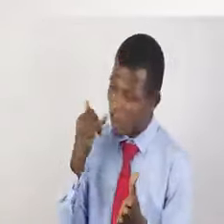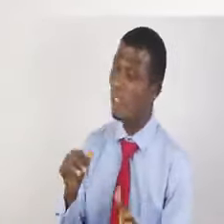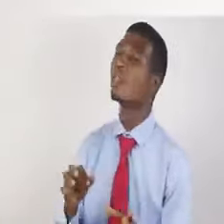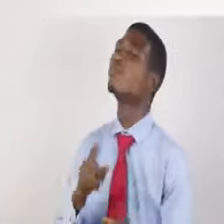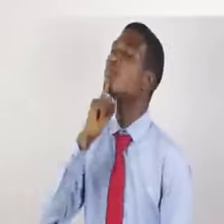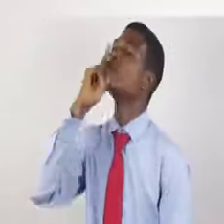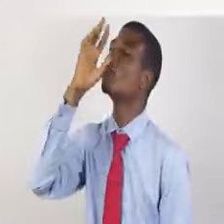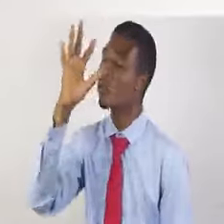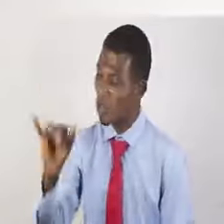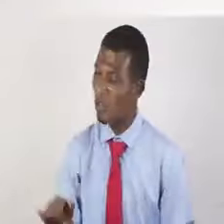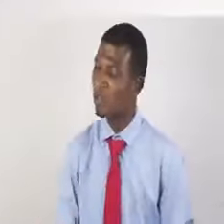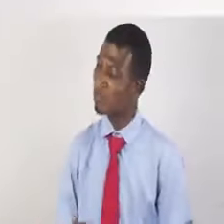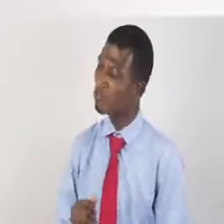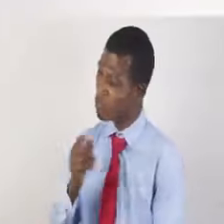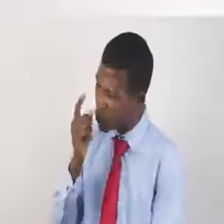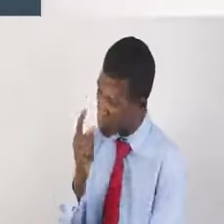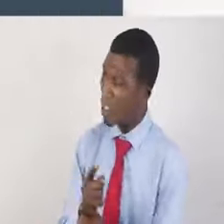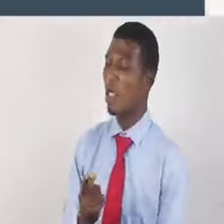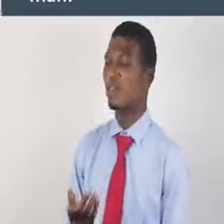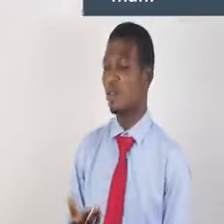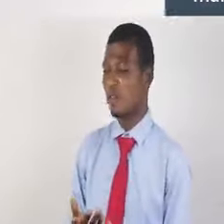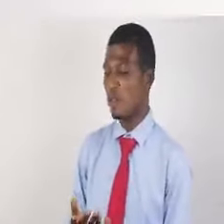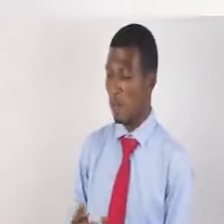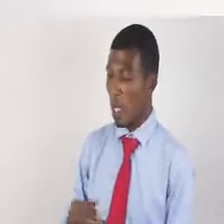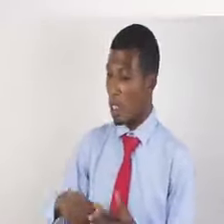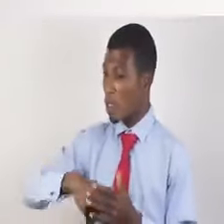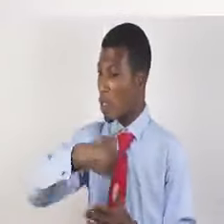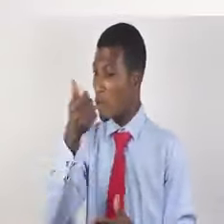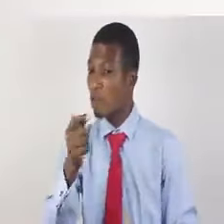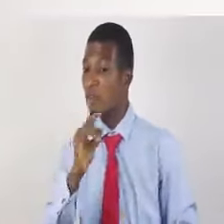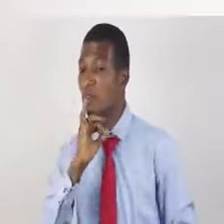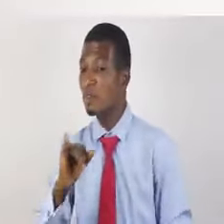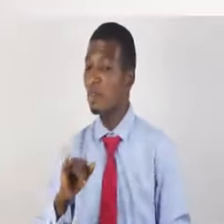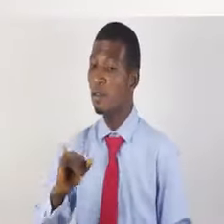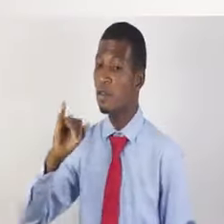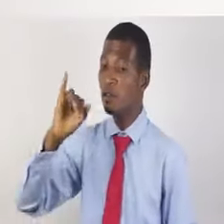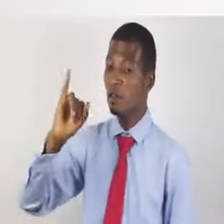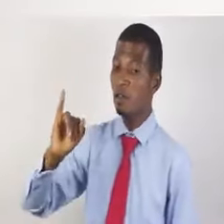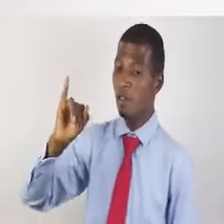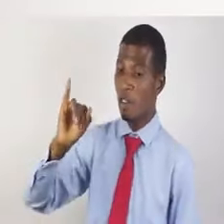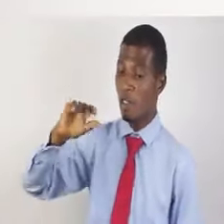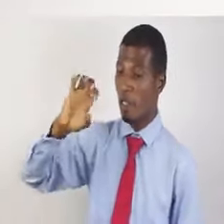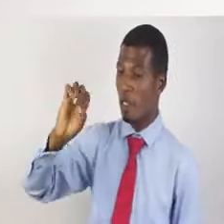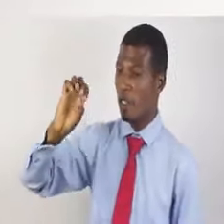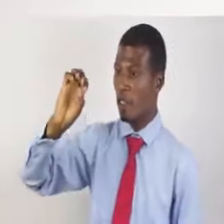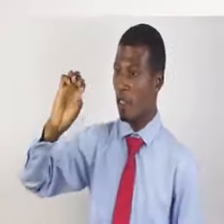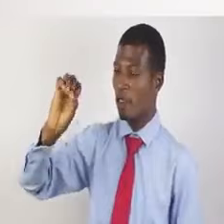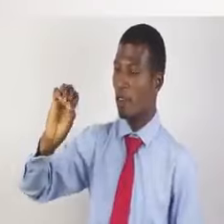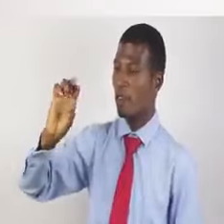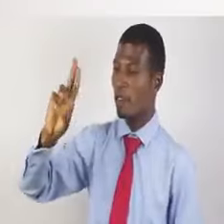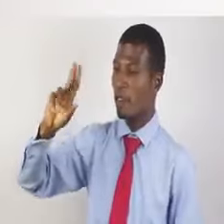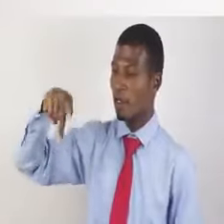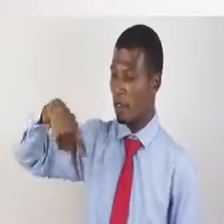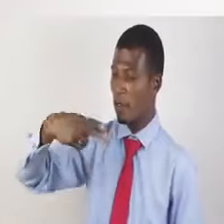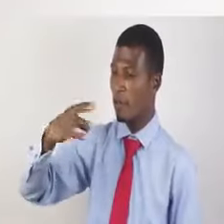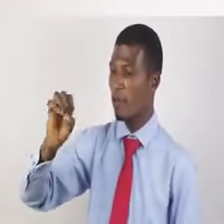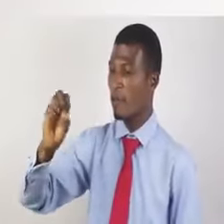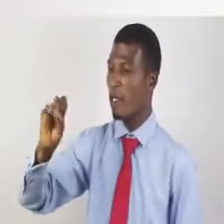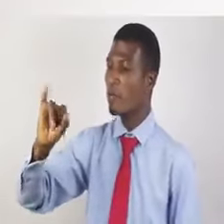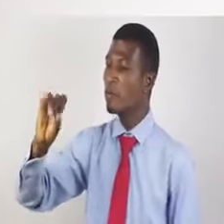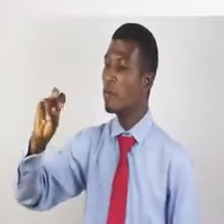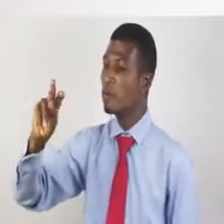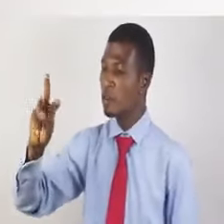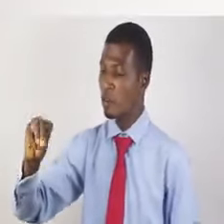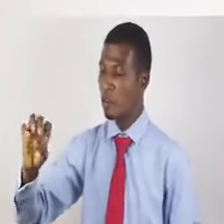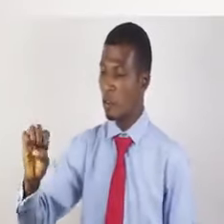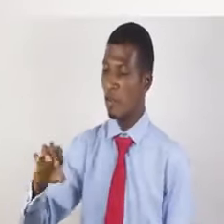are actually statements that make sense. The next on our list is euphemism. And what is an euphemism?